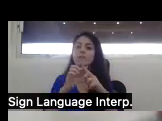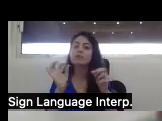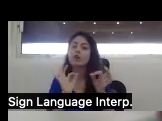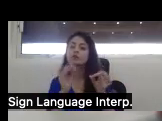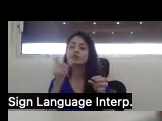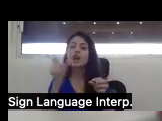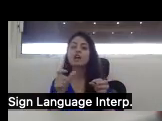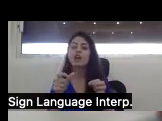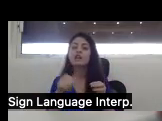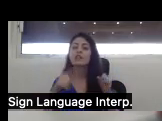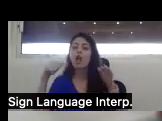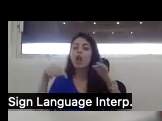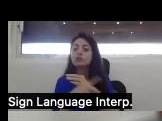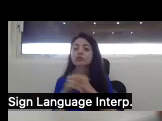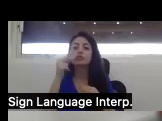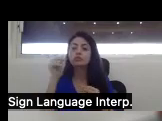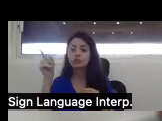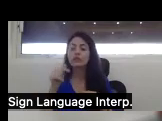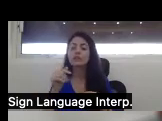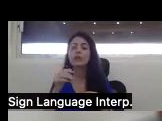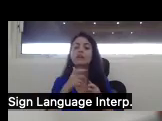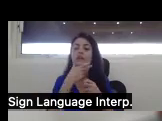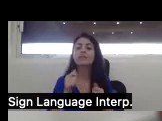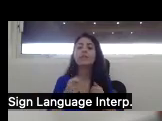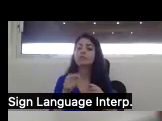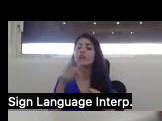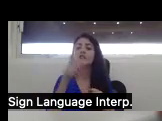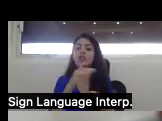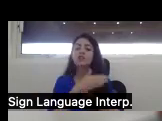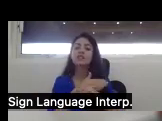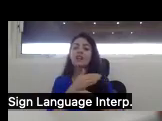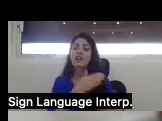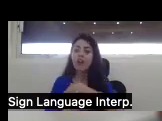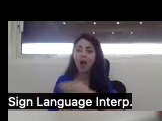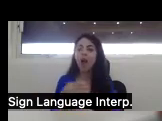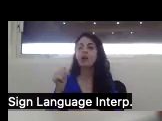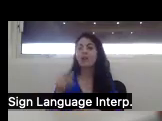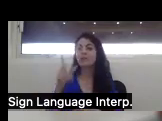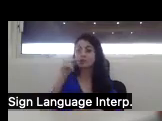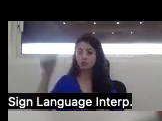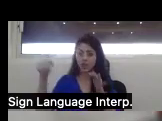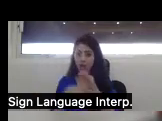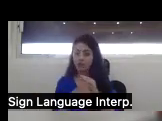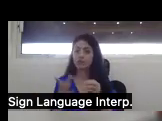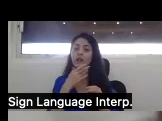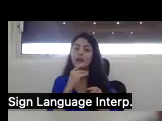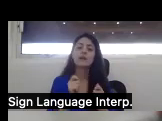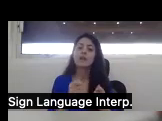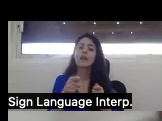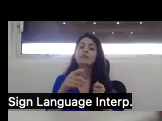social multi-stakeholder dialogue at national level. This is critical. I don't think there are not enough